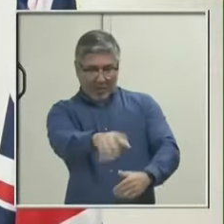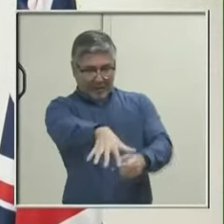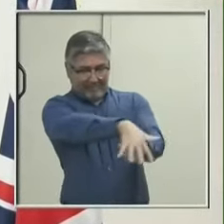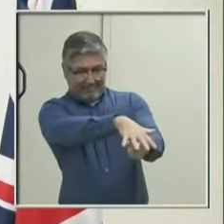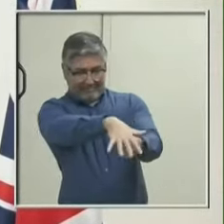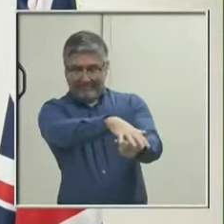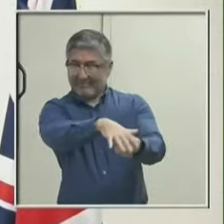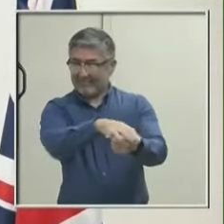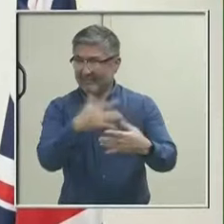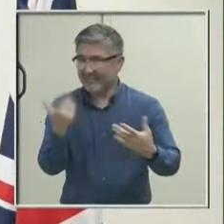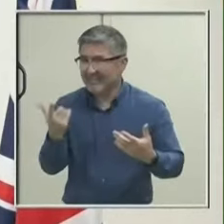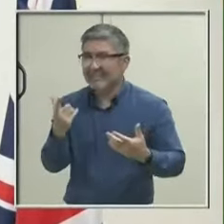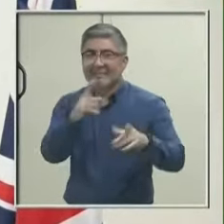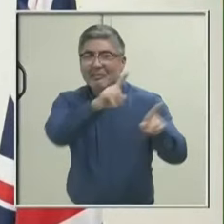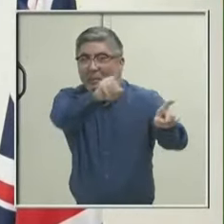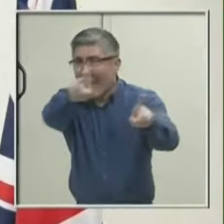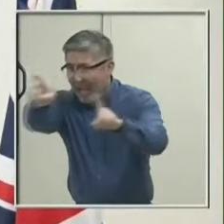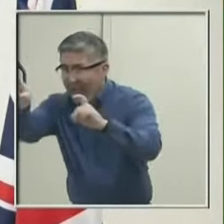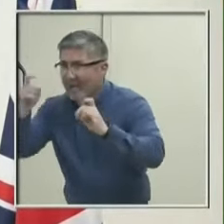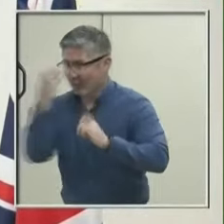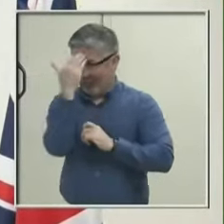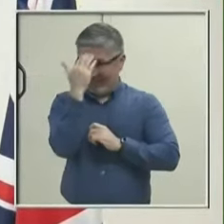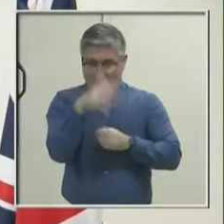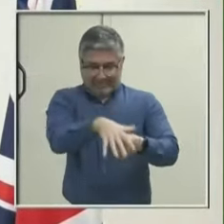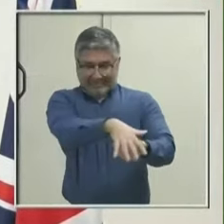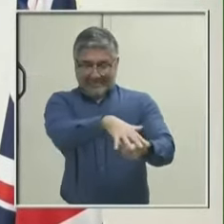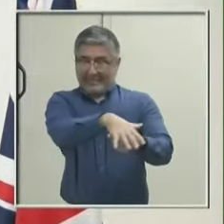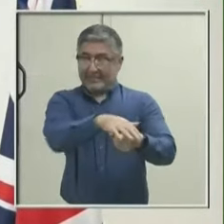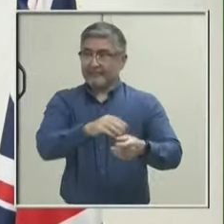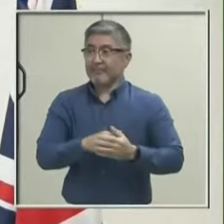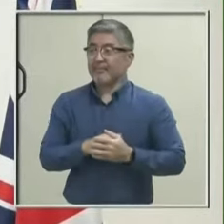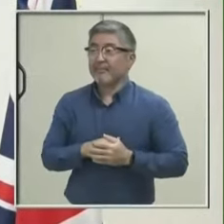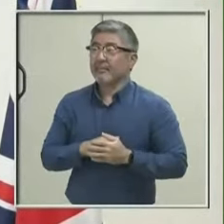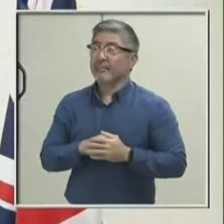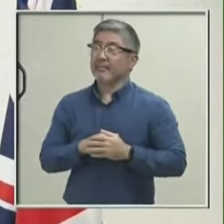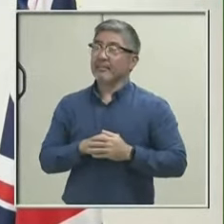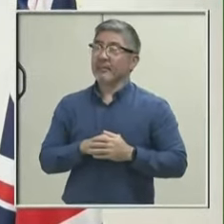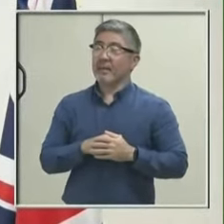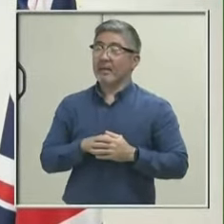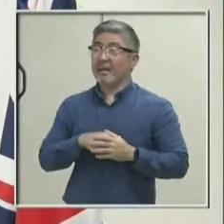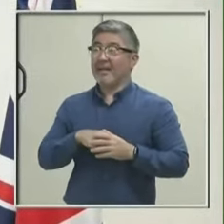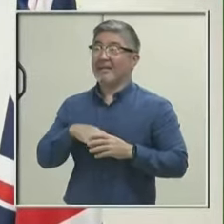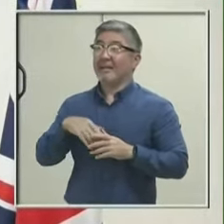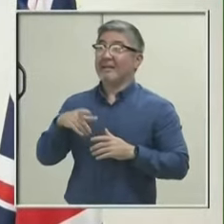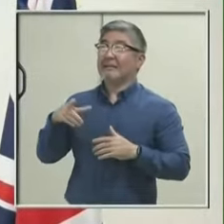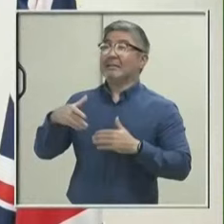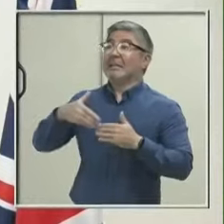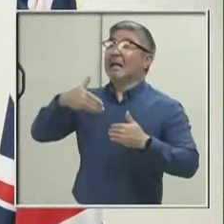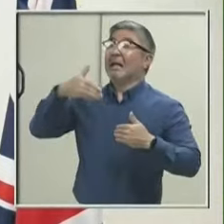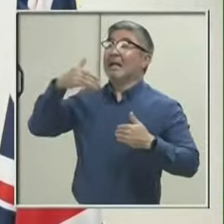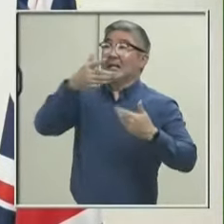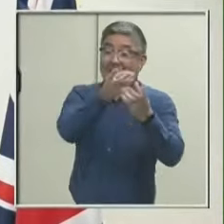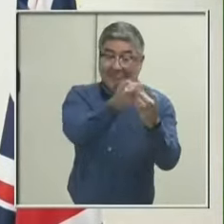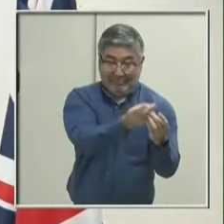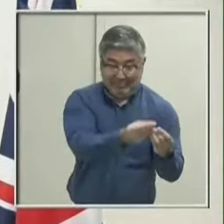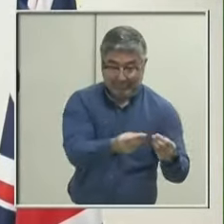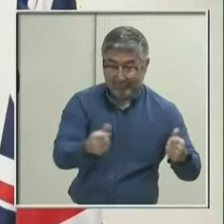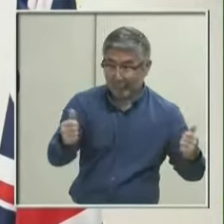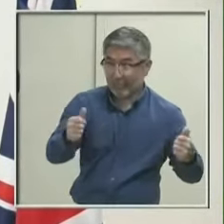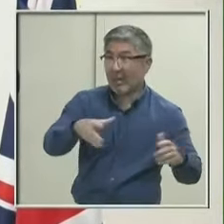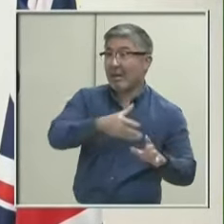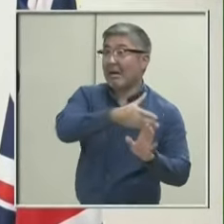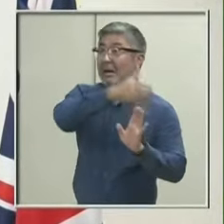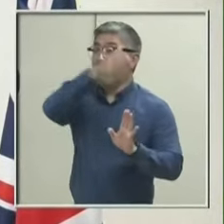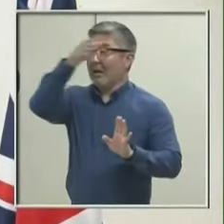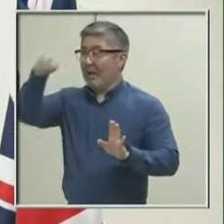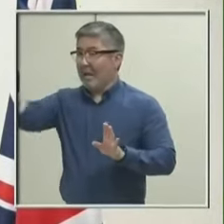reports of everyone involved. And then our first data point after the fire was dispatched is